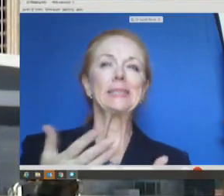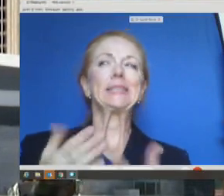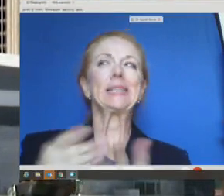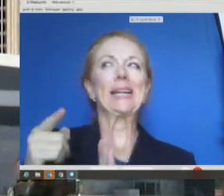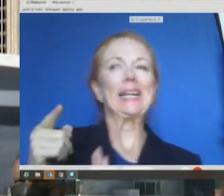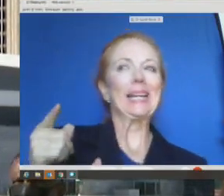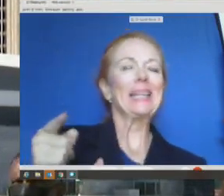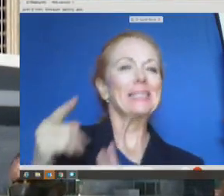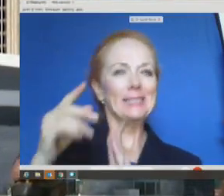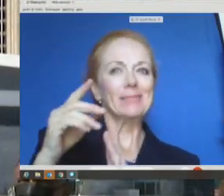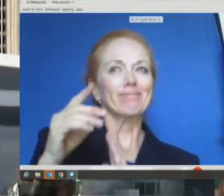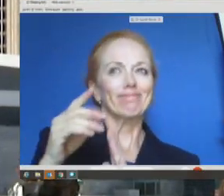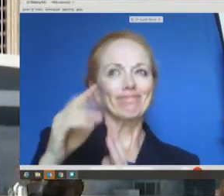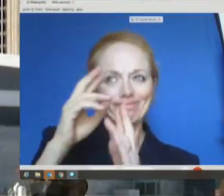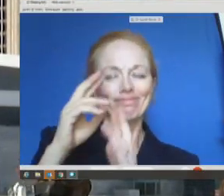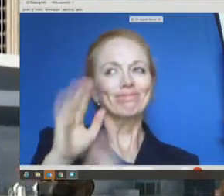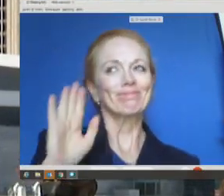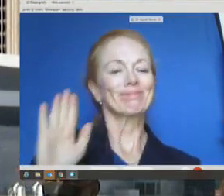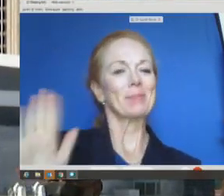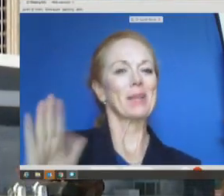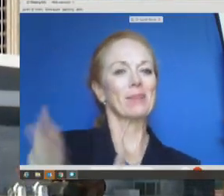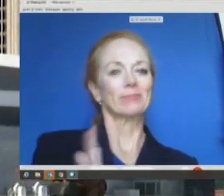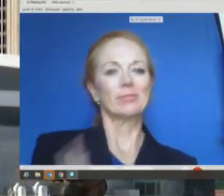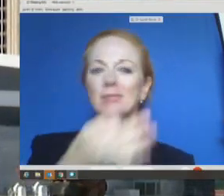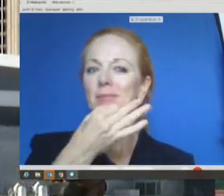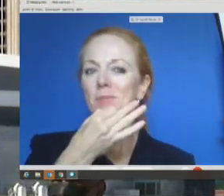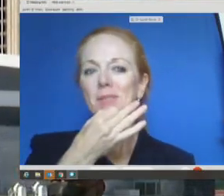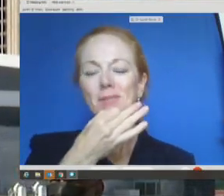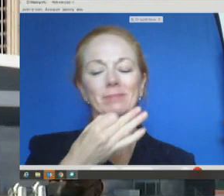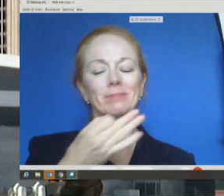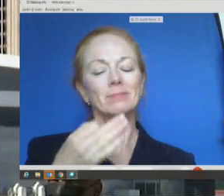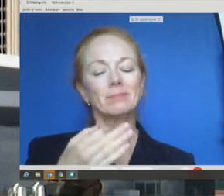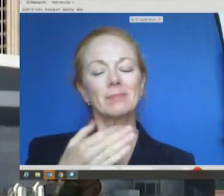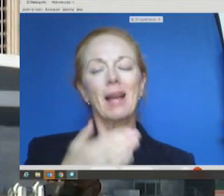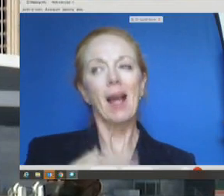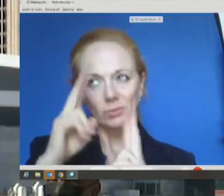that internal hearing scheduled as well.